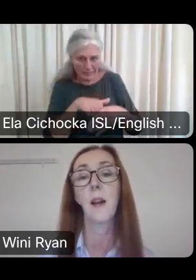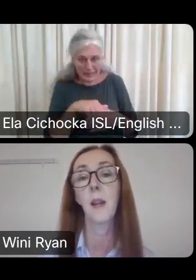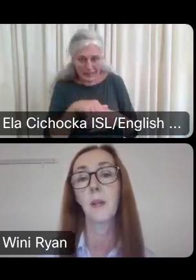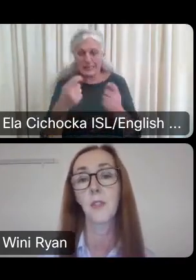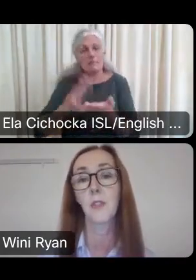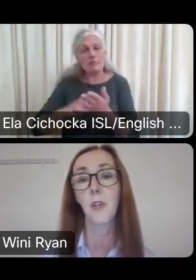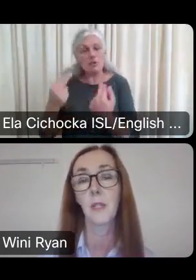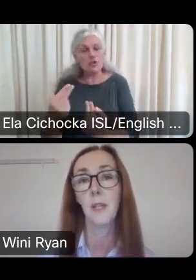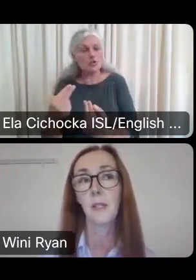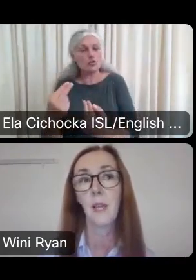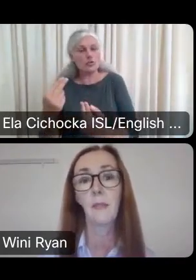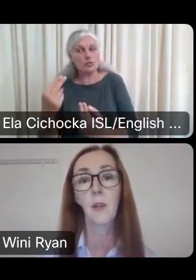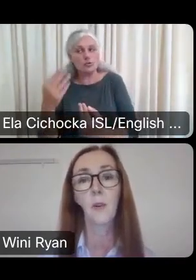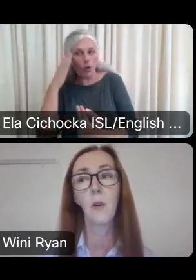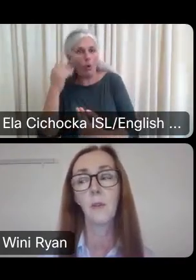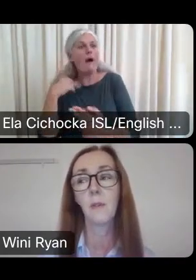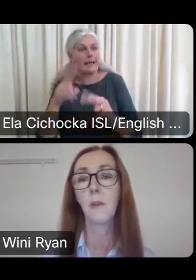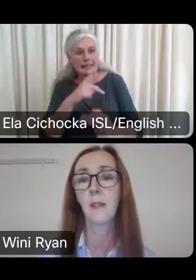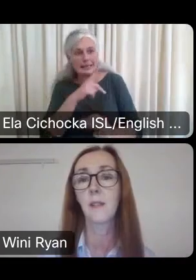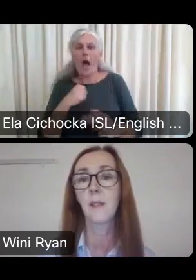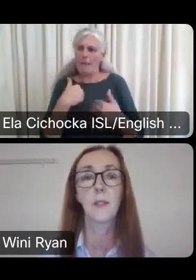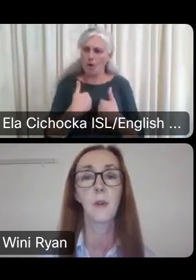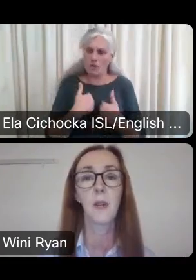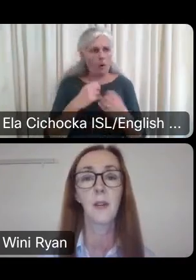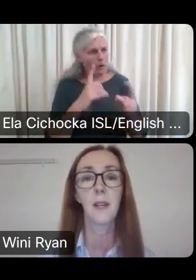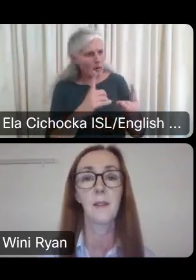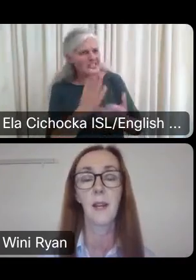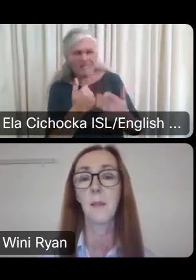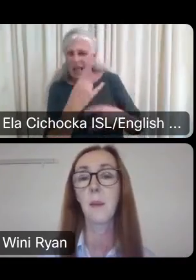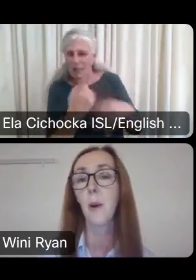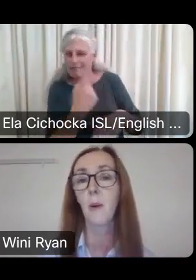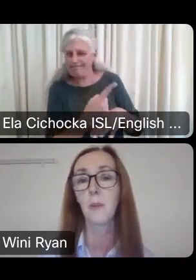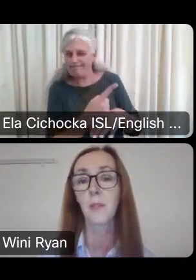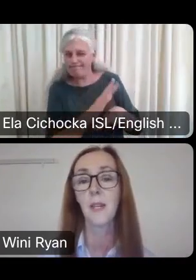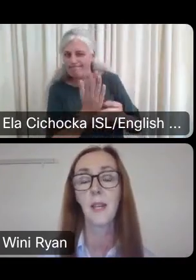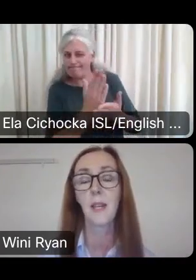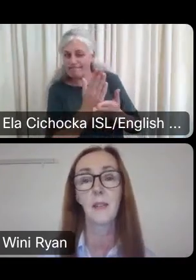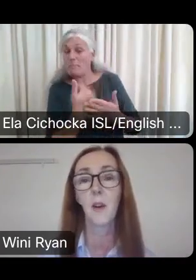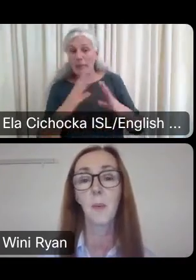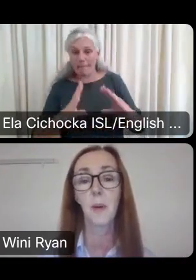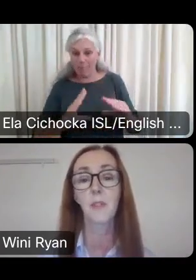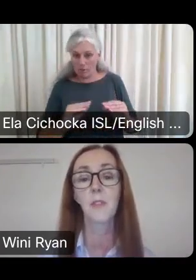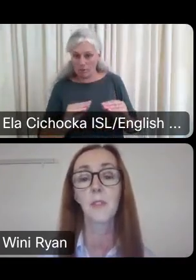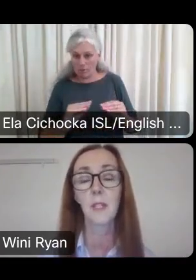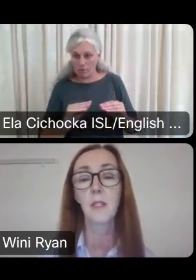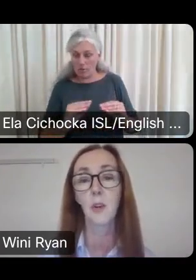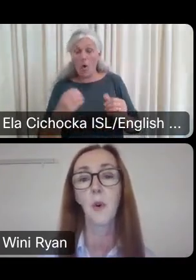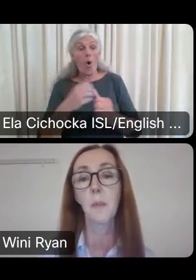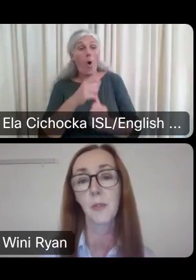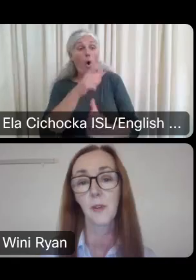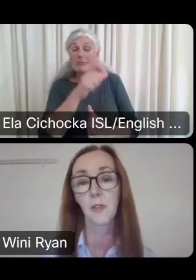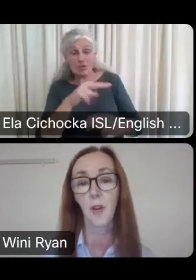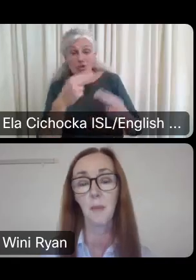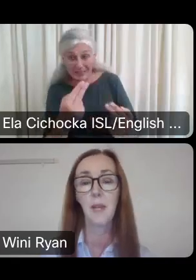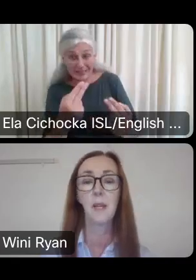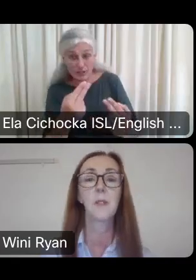like, I am concerned. And they'll go, oh, okay, something's going on here, and might pause. And the other person doesn't need to go up as